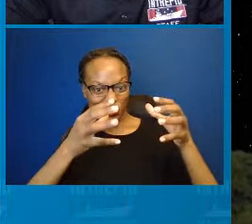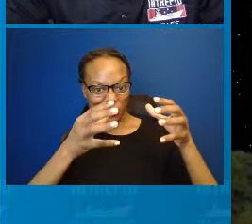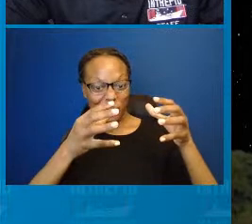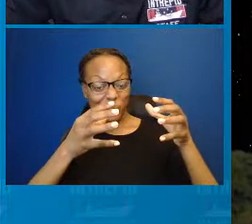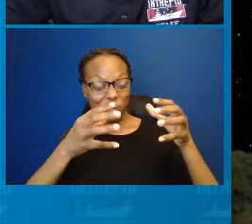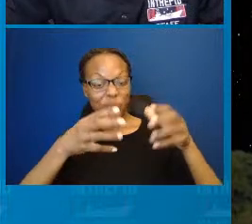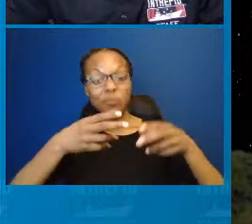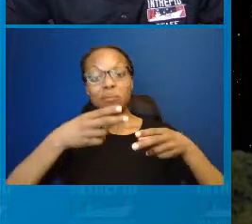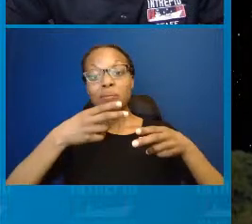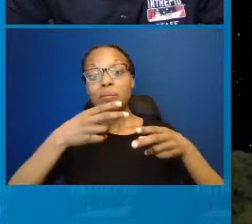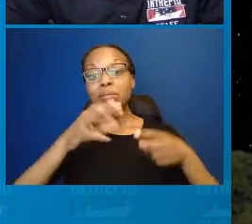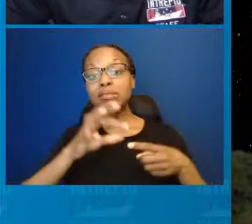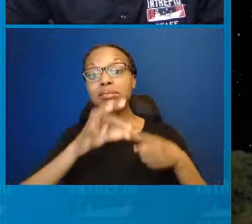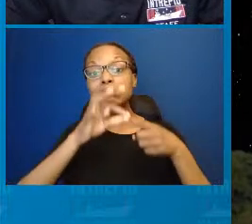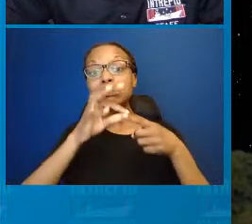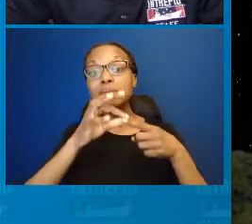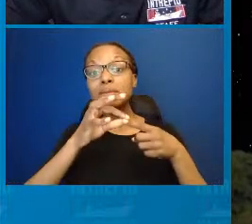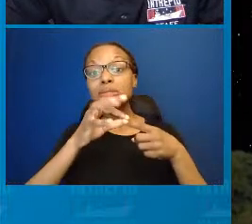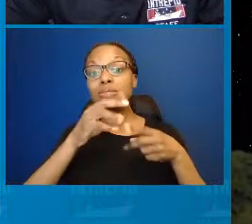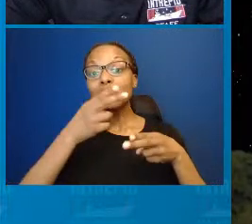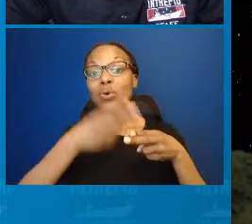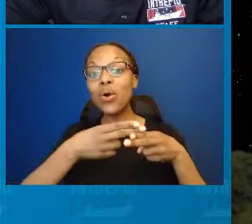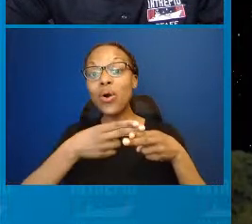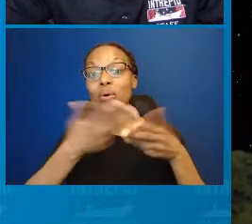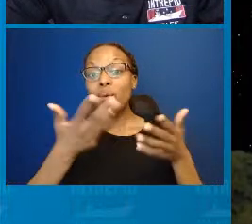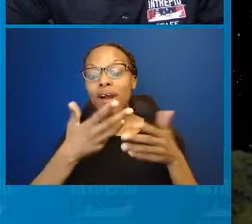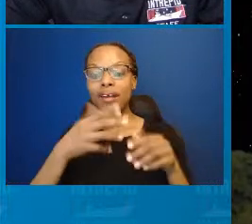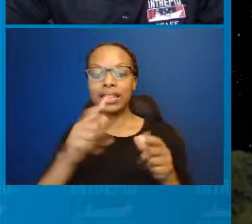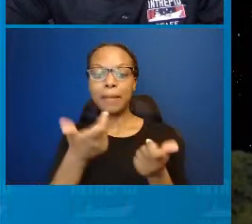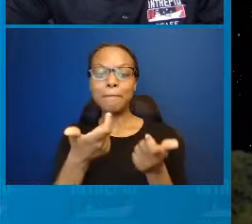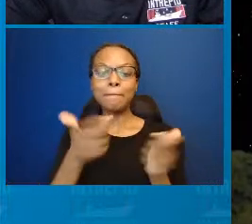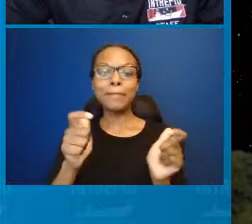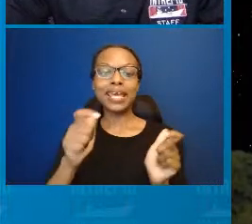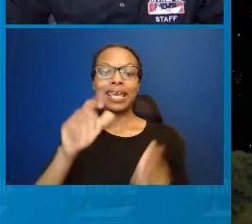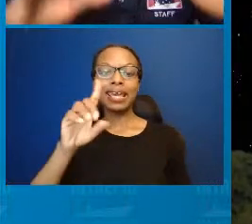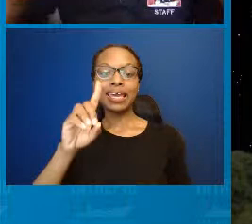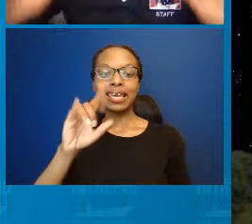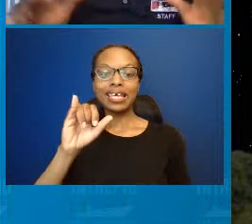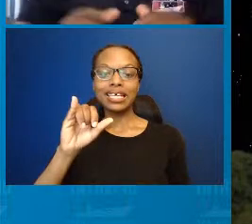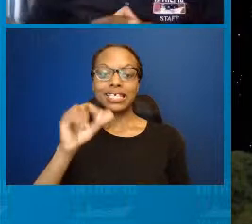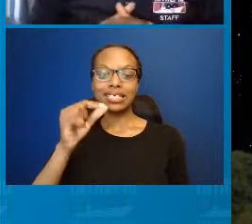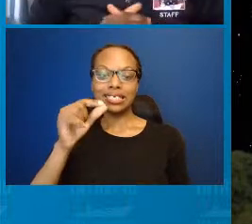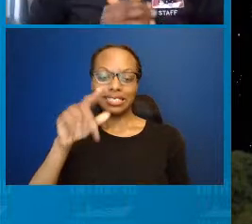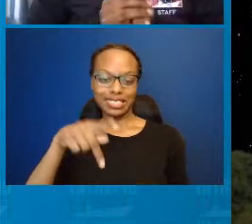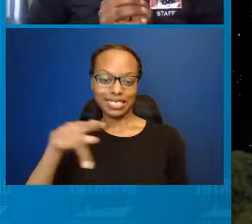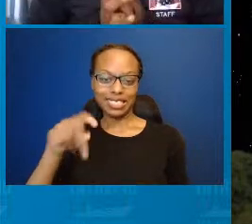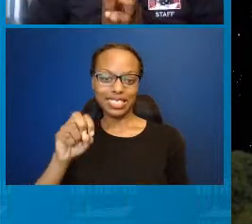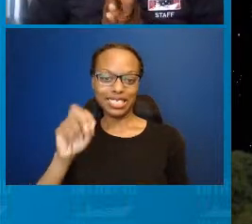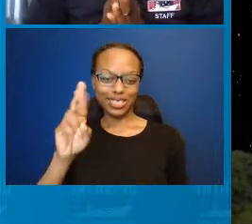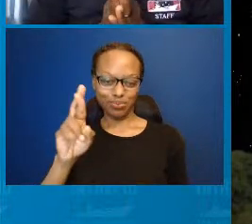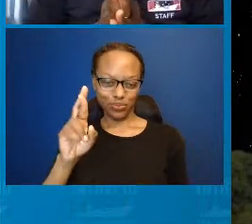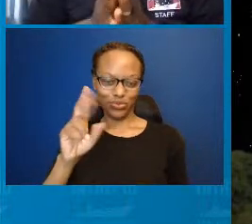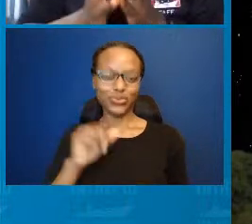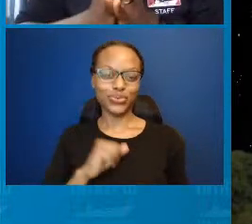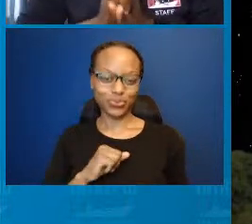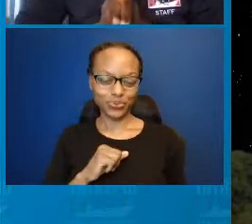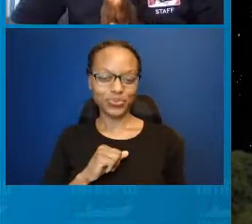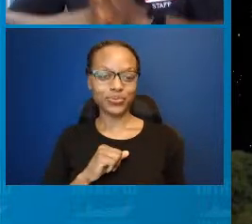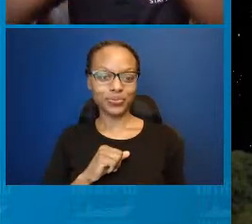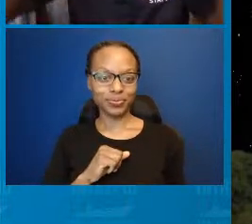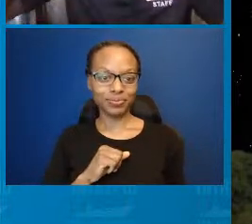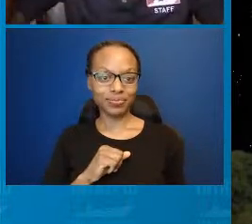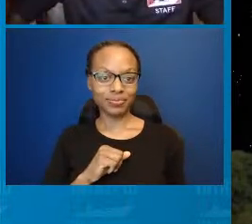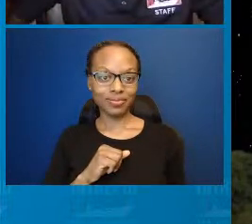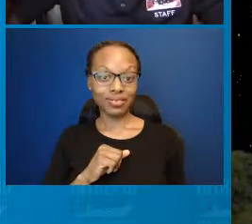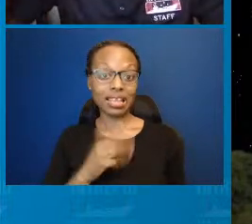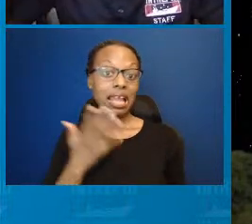7 stars make up the Big Dipper, right? Now, here is something that's